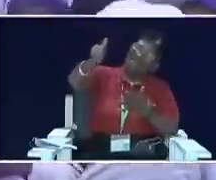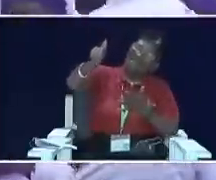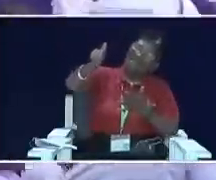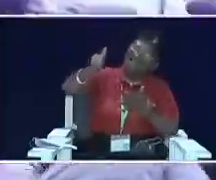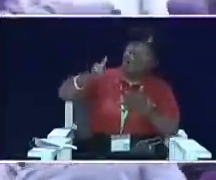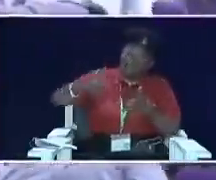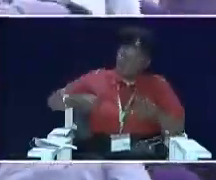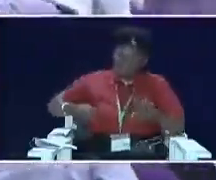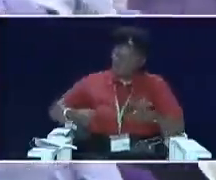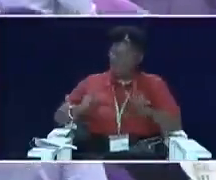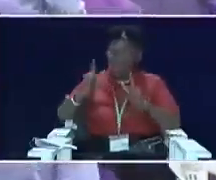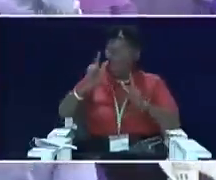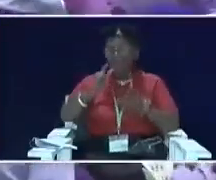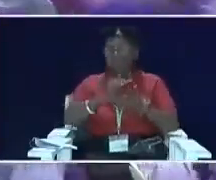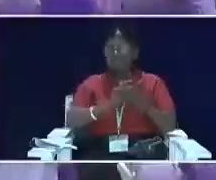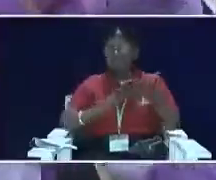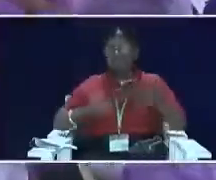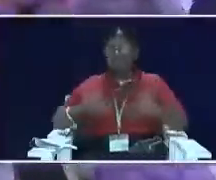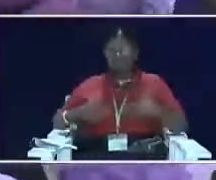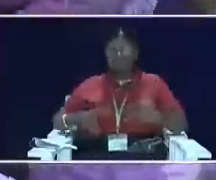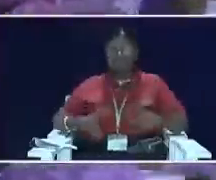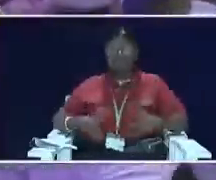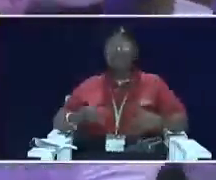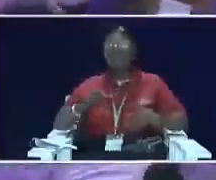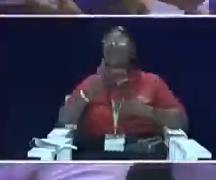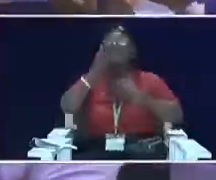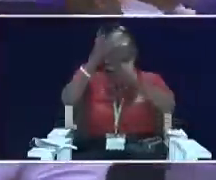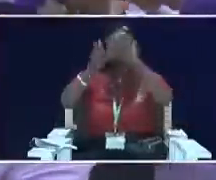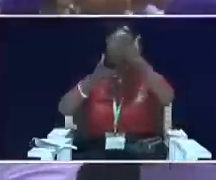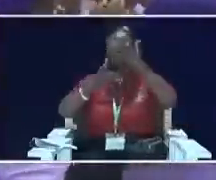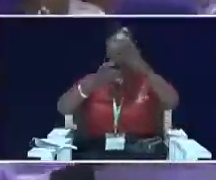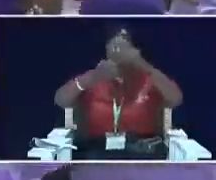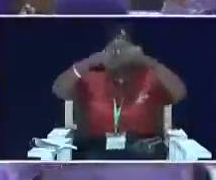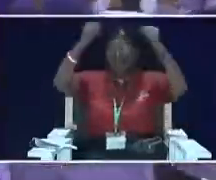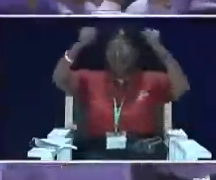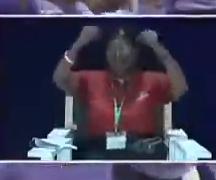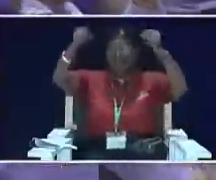Let somebody shout hallelujah.